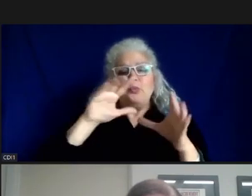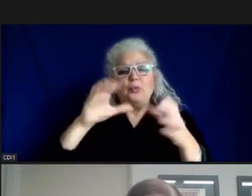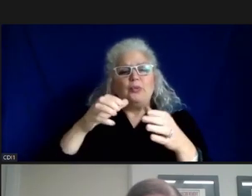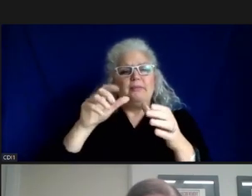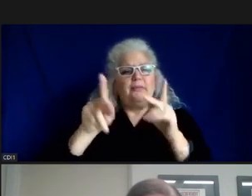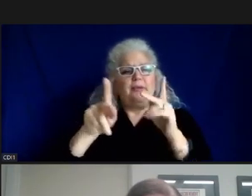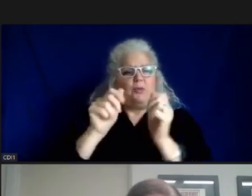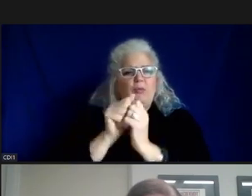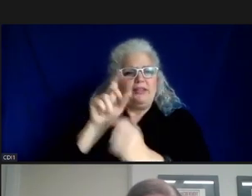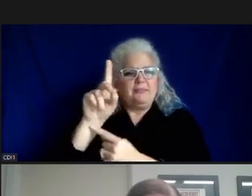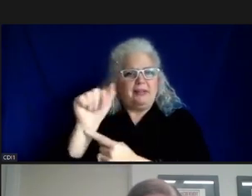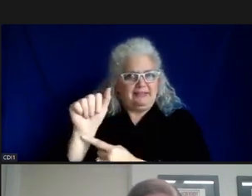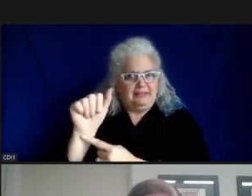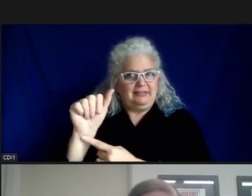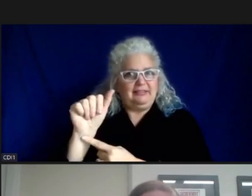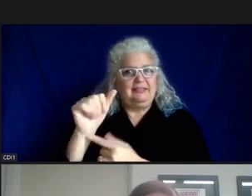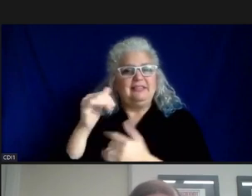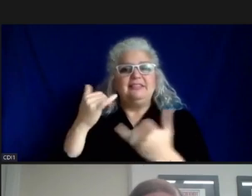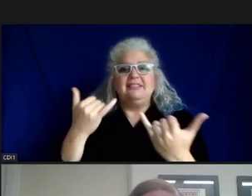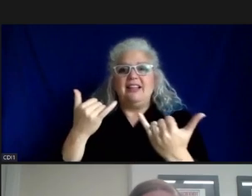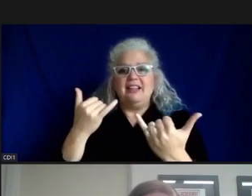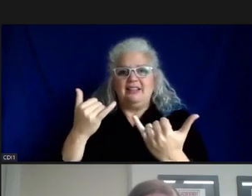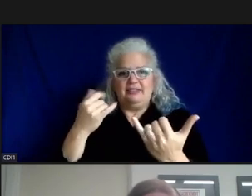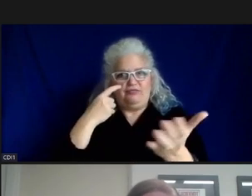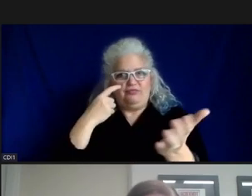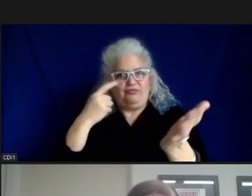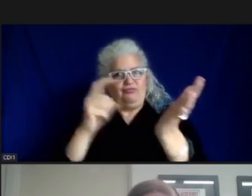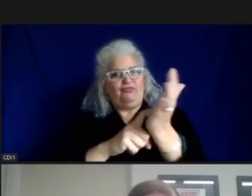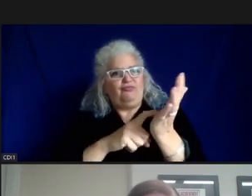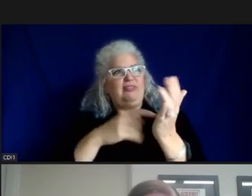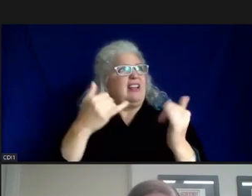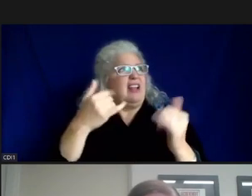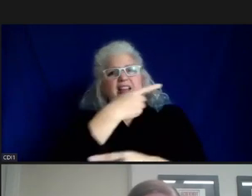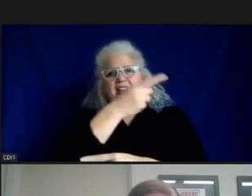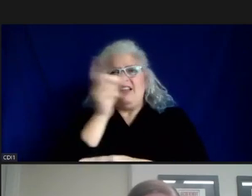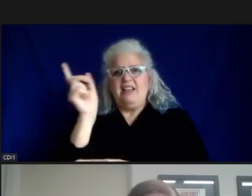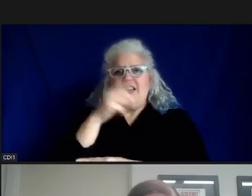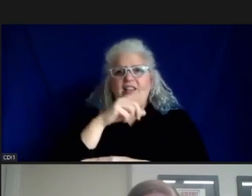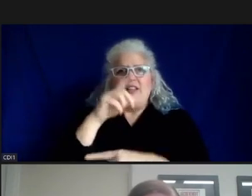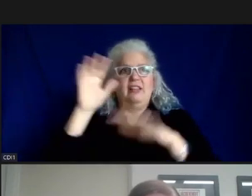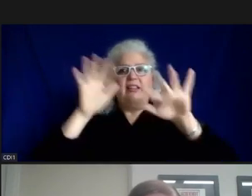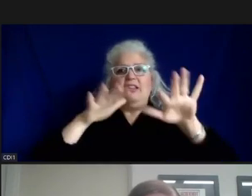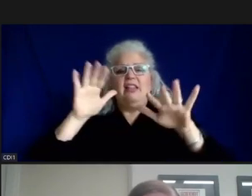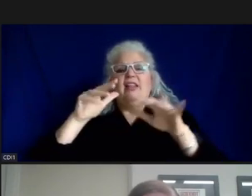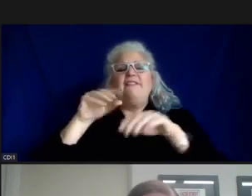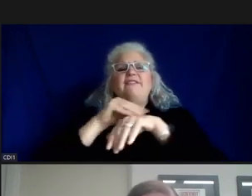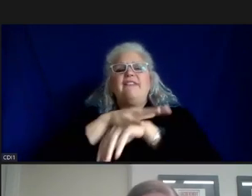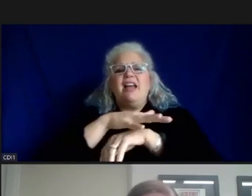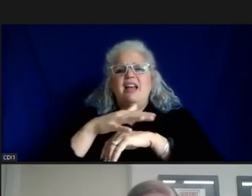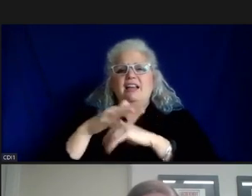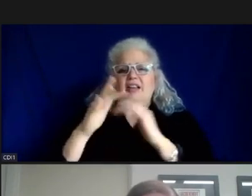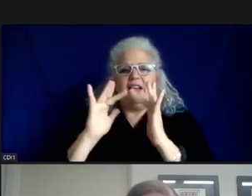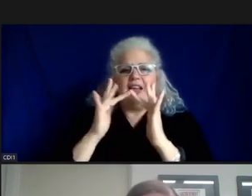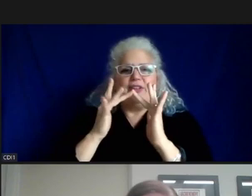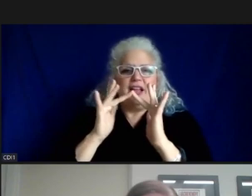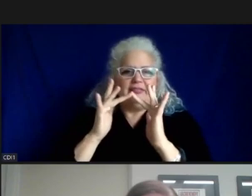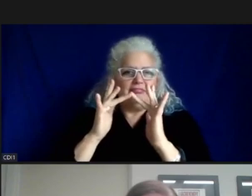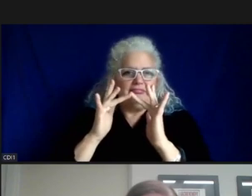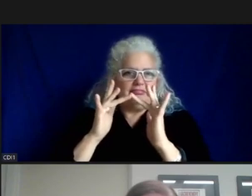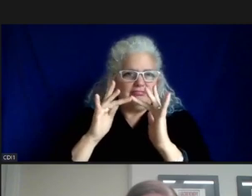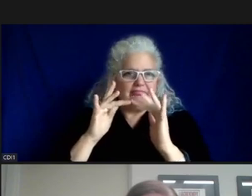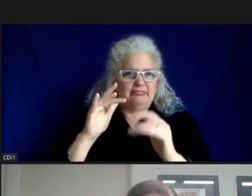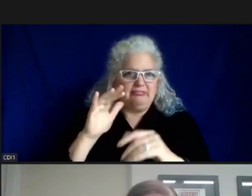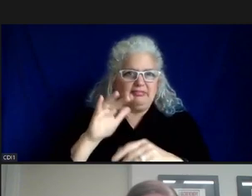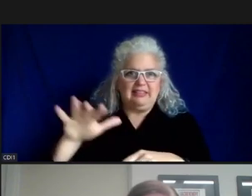storm happening that it seems to be affecting internet connectivity around Marin County. I know that some of our panelists were